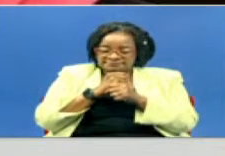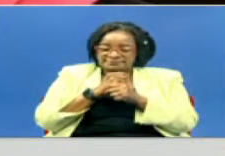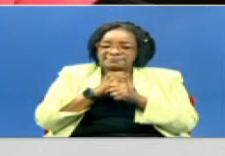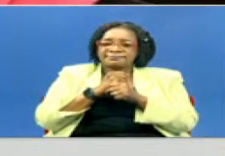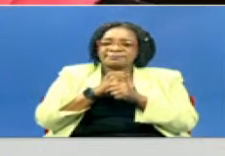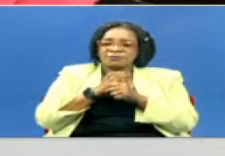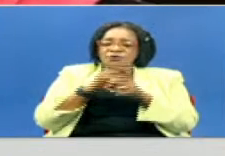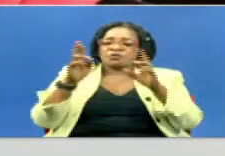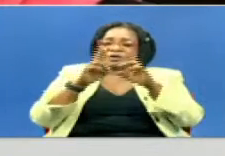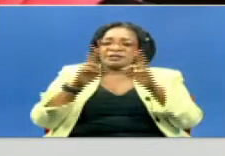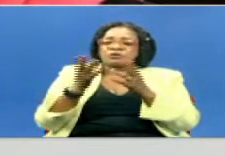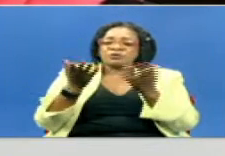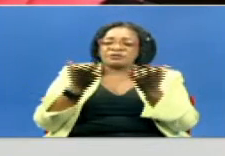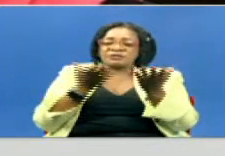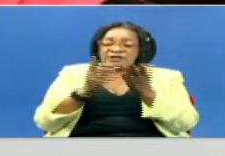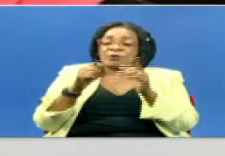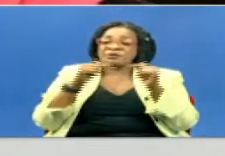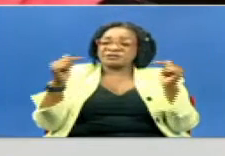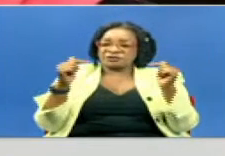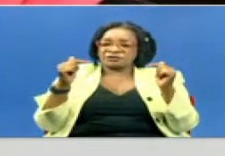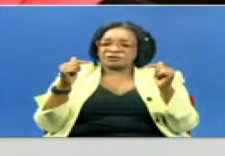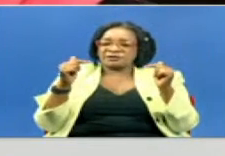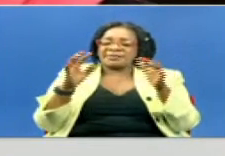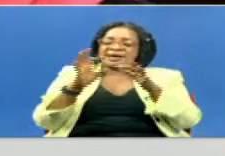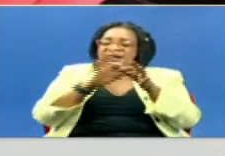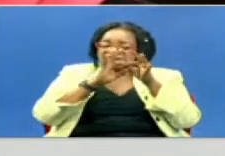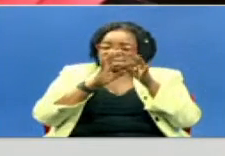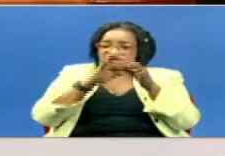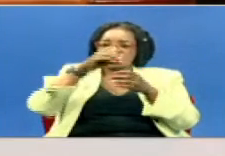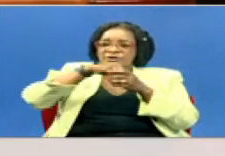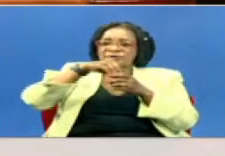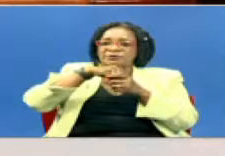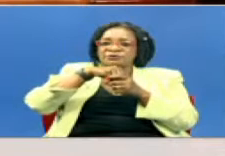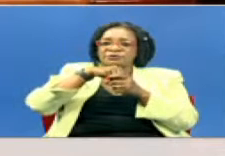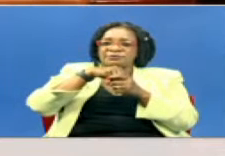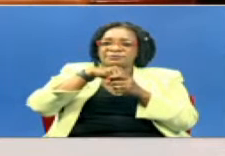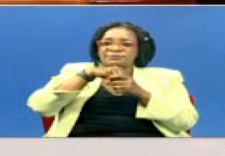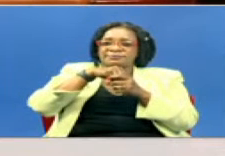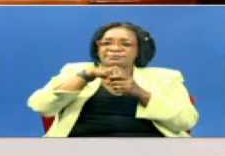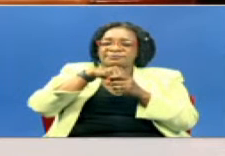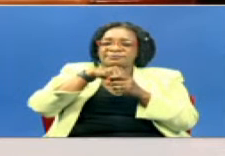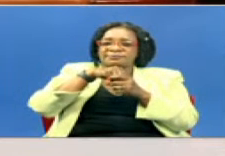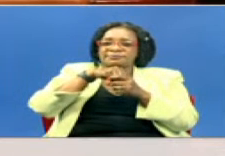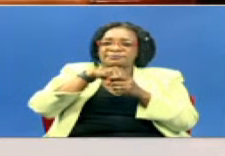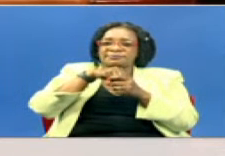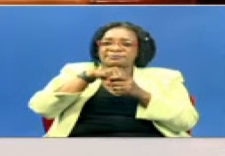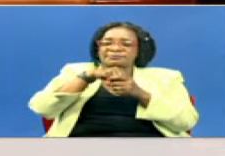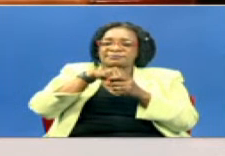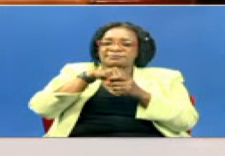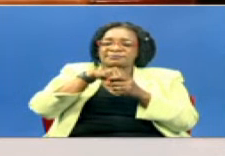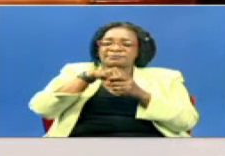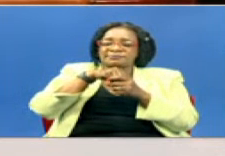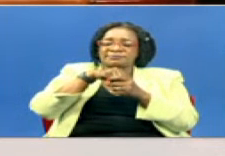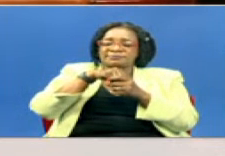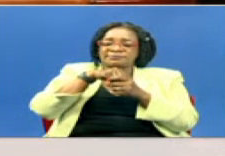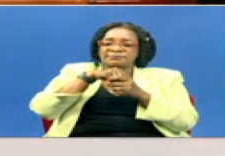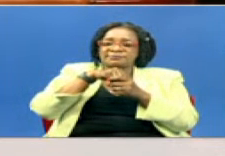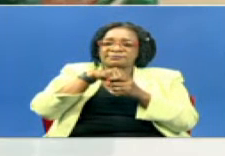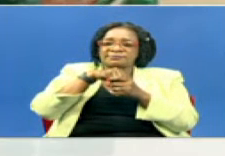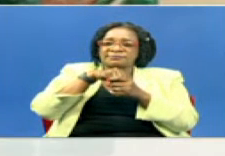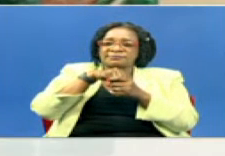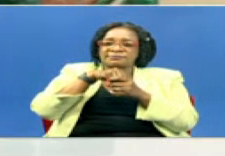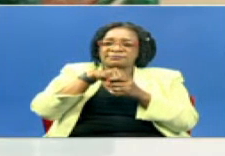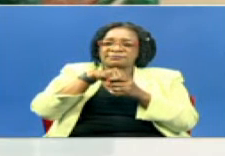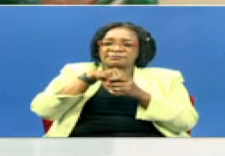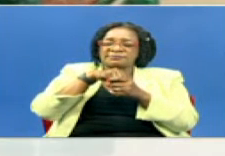to serve in the opposition in the Azimio coalition. But having no majority in parliament, how practical would it be? Truth what do you be mean told. A majority in